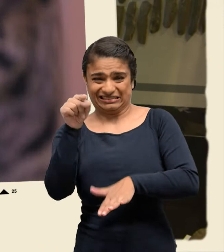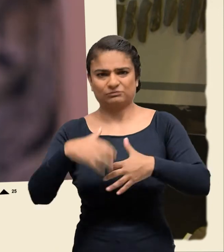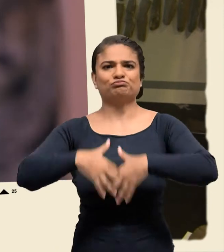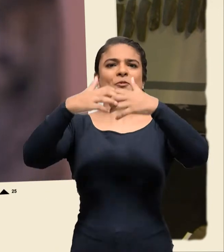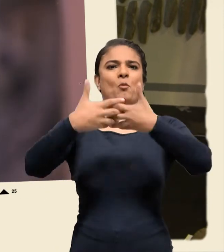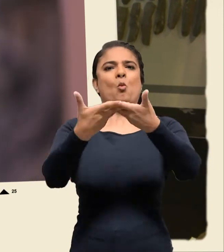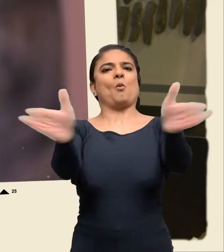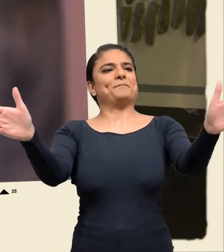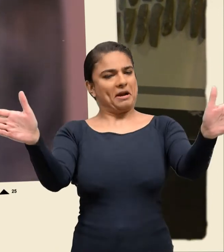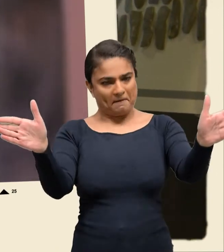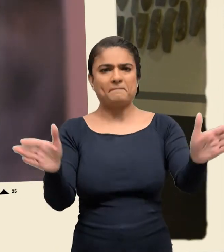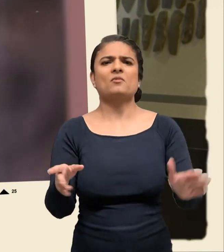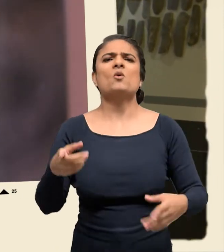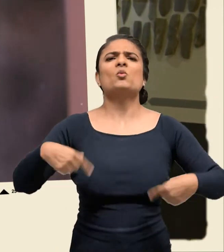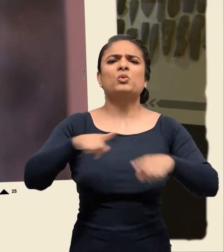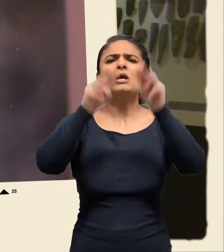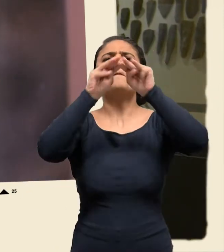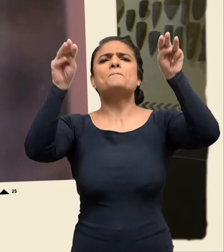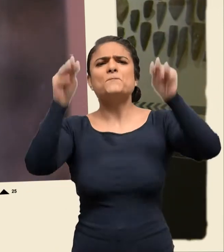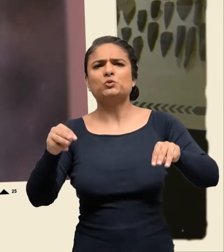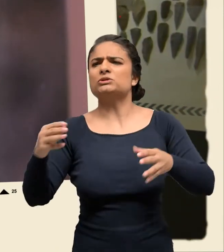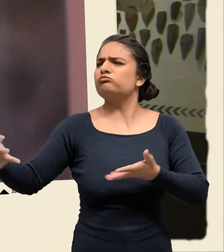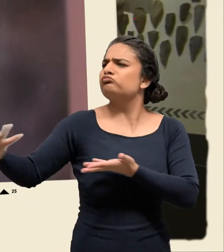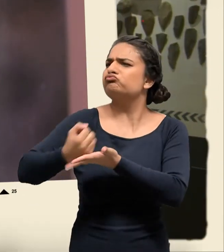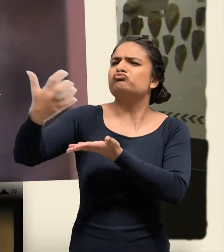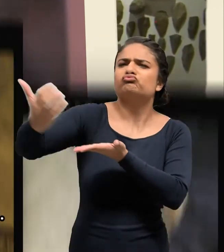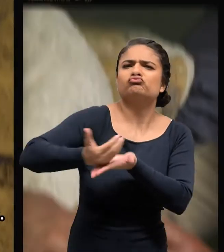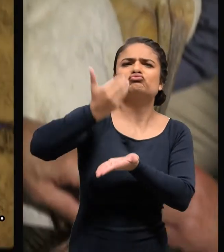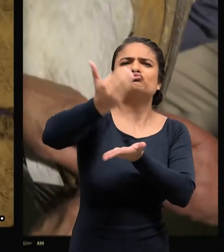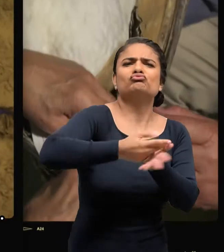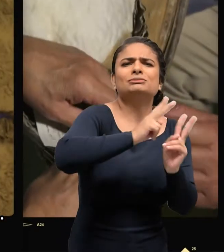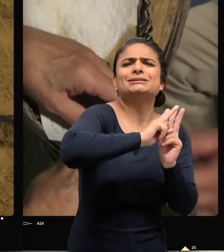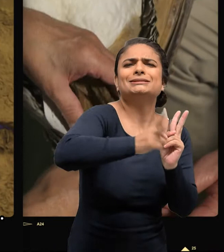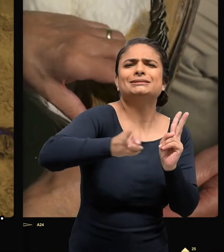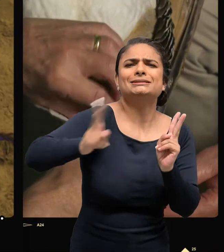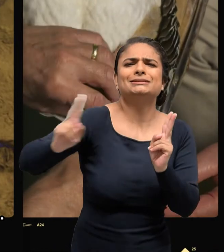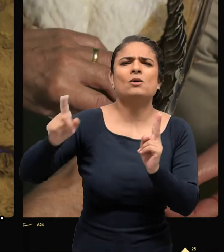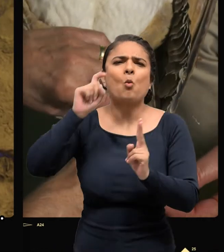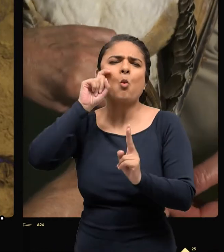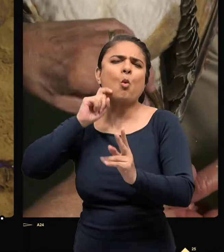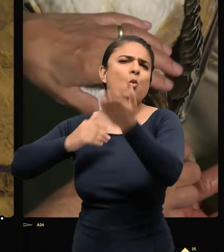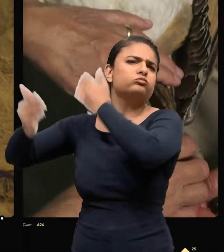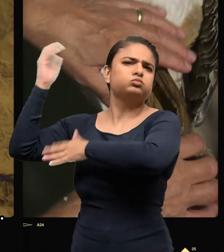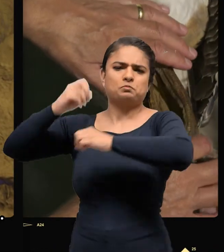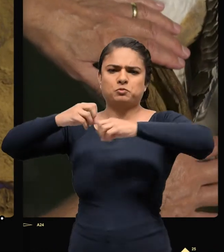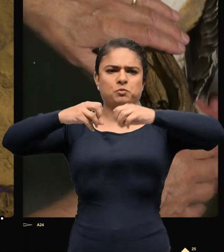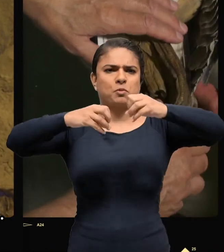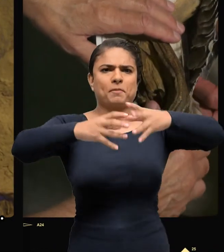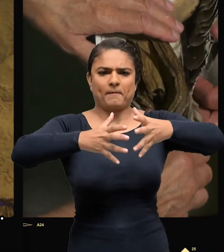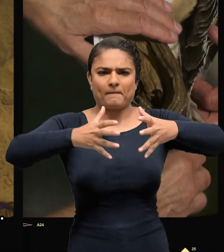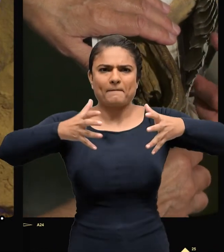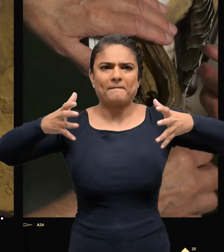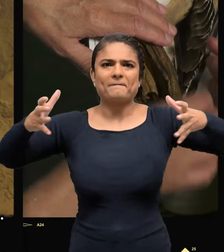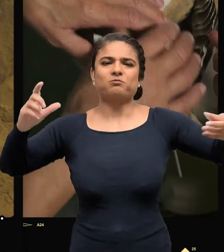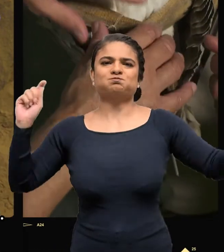and exchange agreements, the museum's collection slowly got established and grew to a wide variety of natural and human